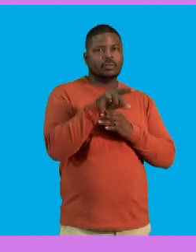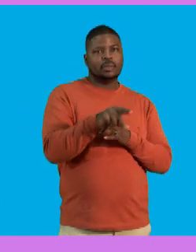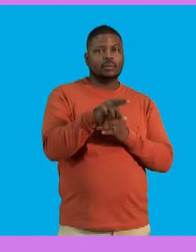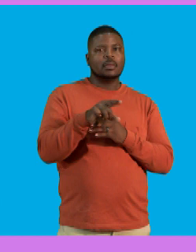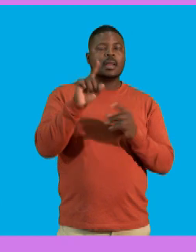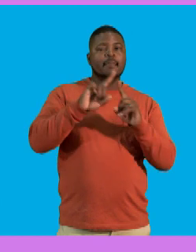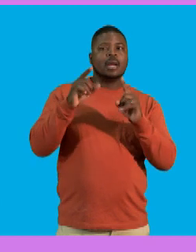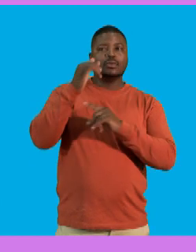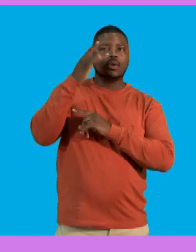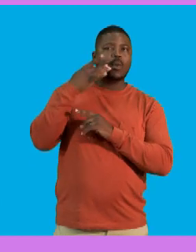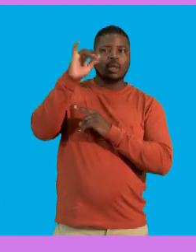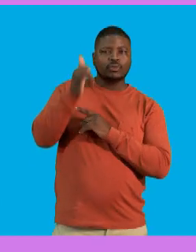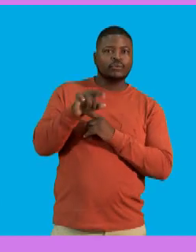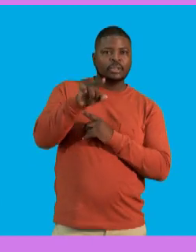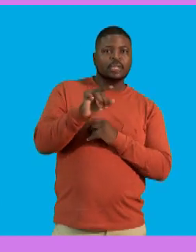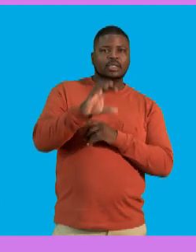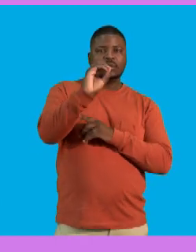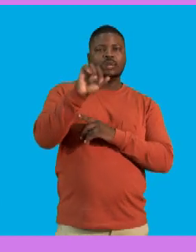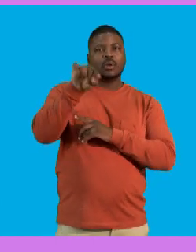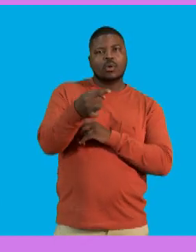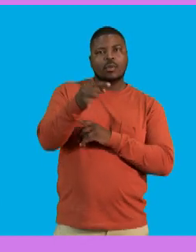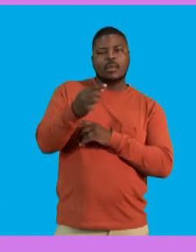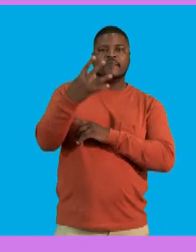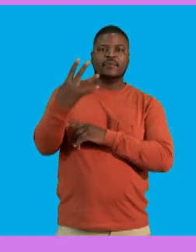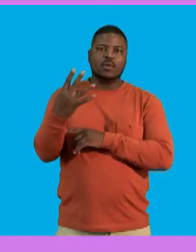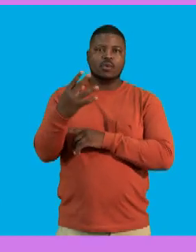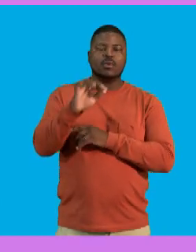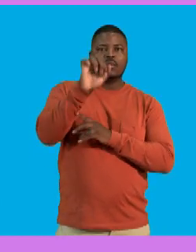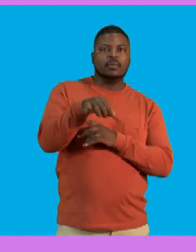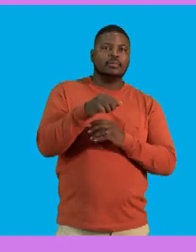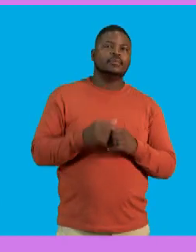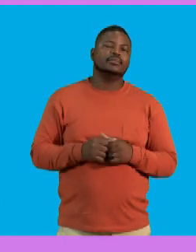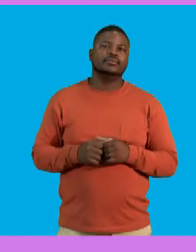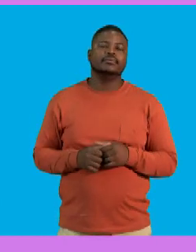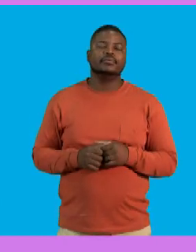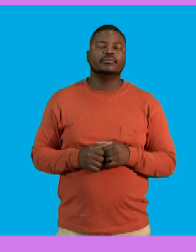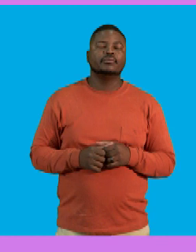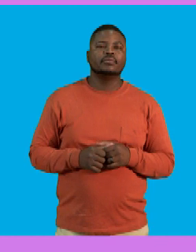if you're looking around, you will see that there's lots of 0,5. There's one.